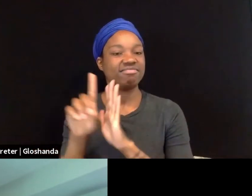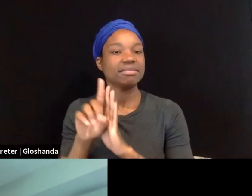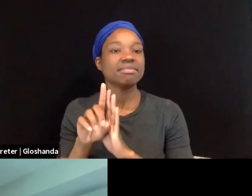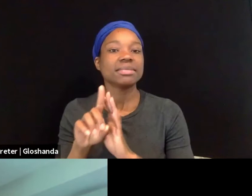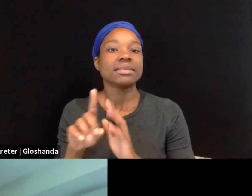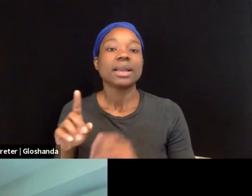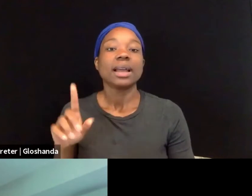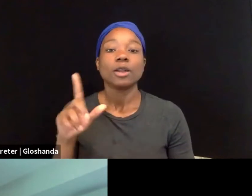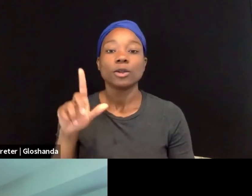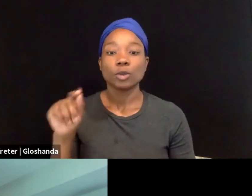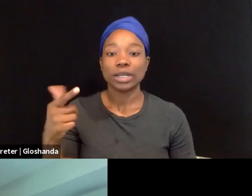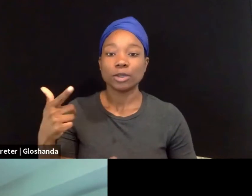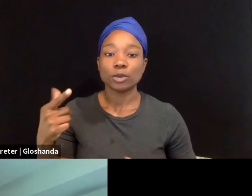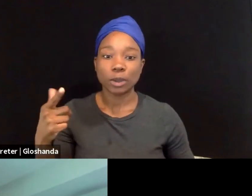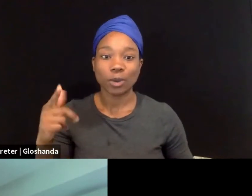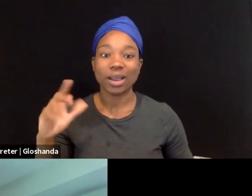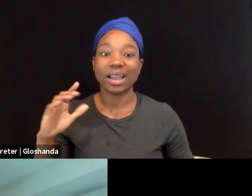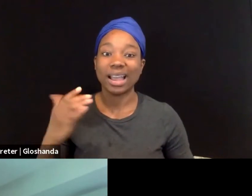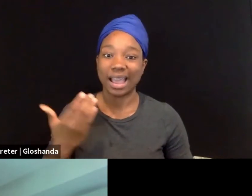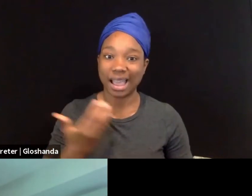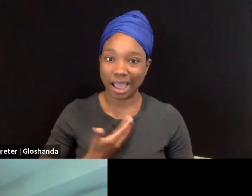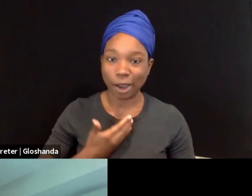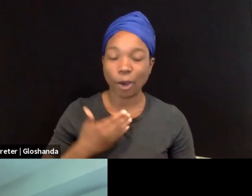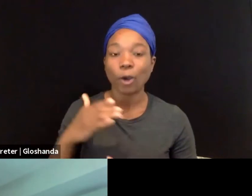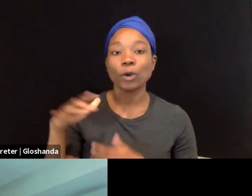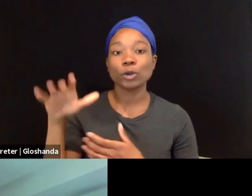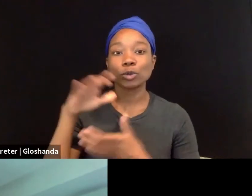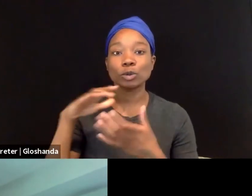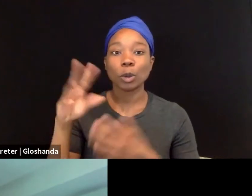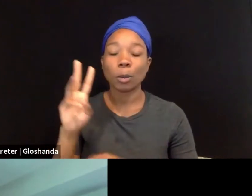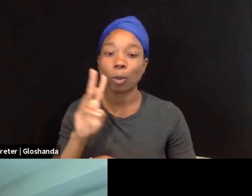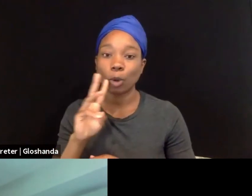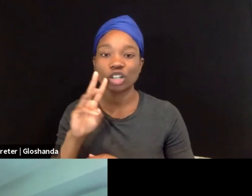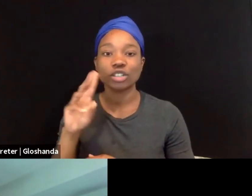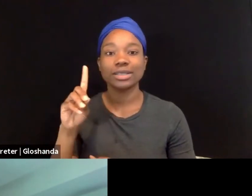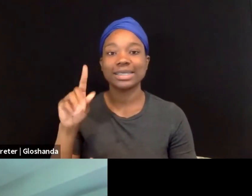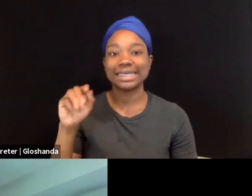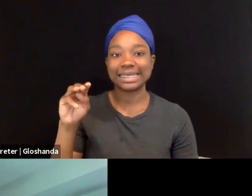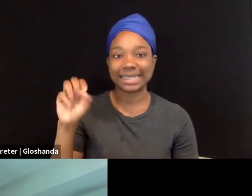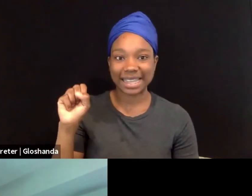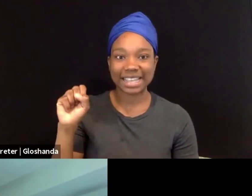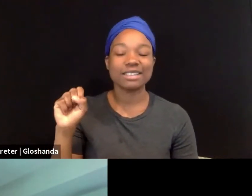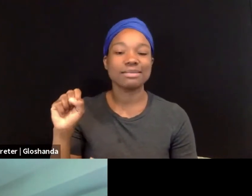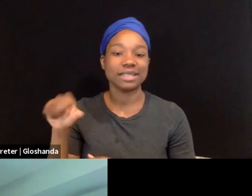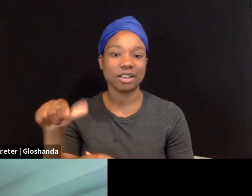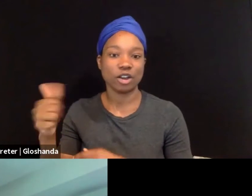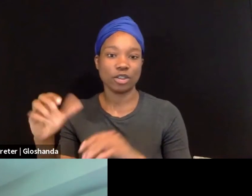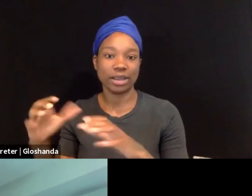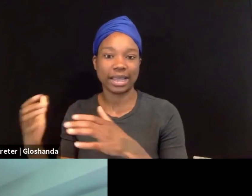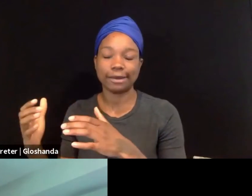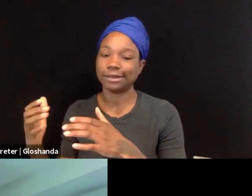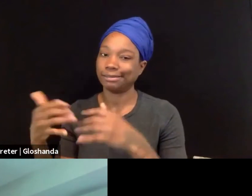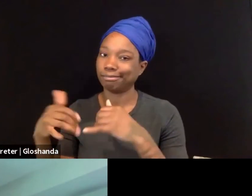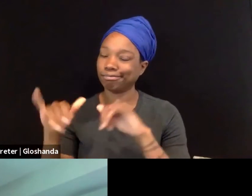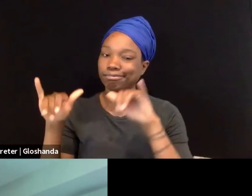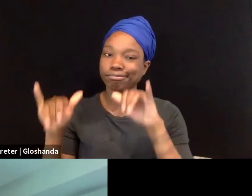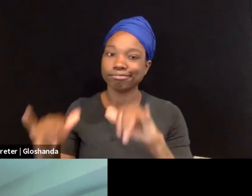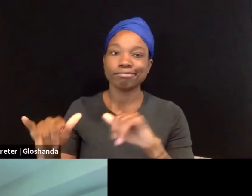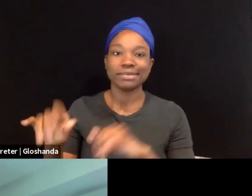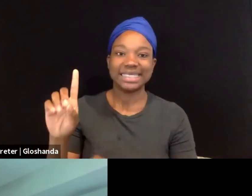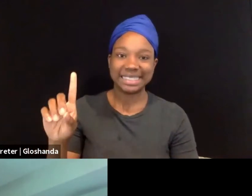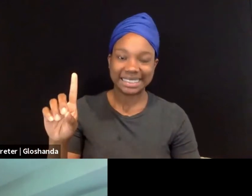dams categories each earned a grade of a D. This is concerning given the role these systems play in protecting public health and